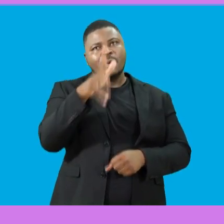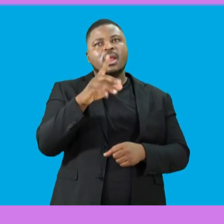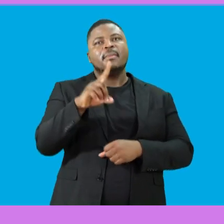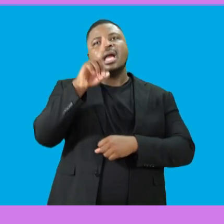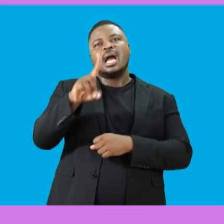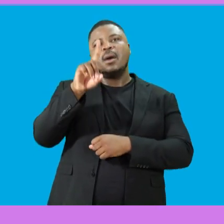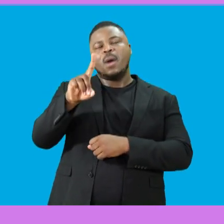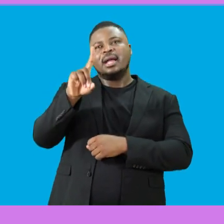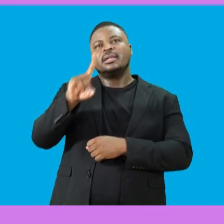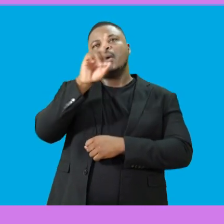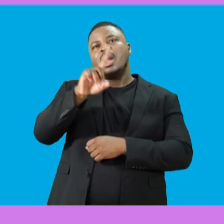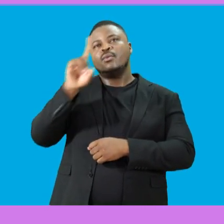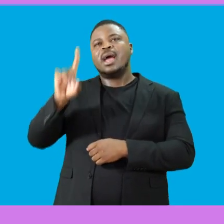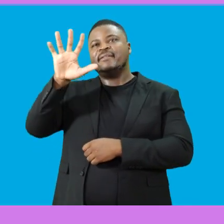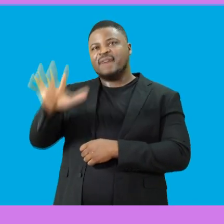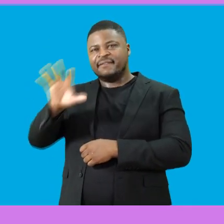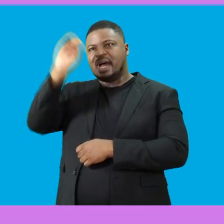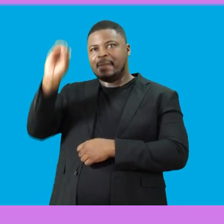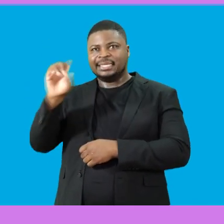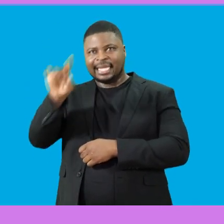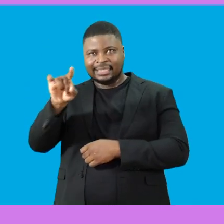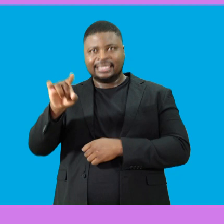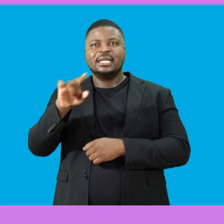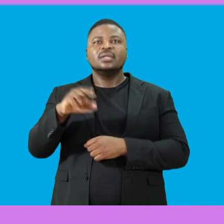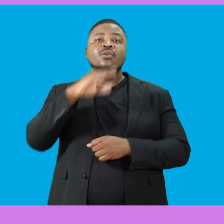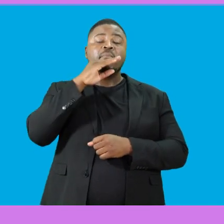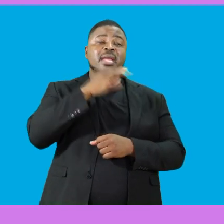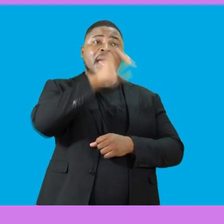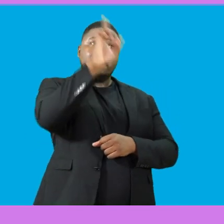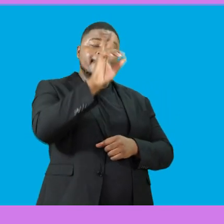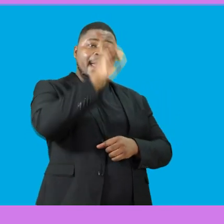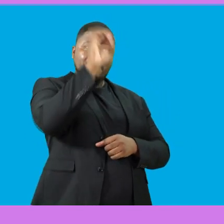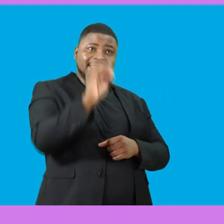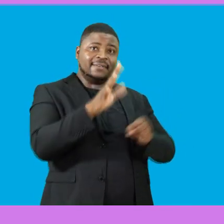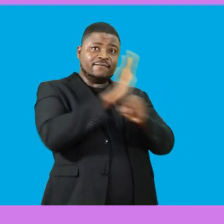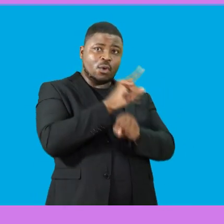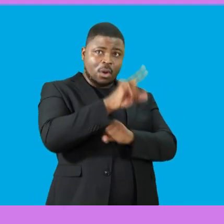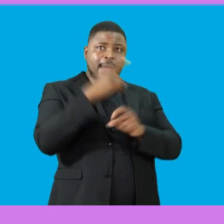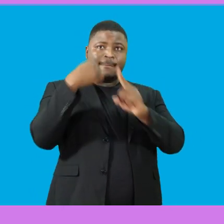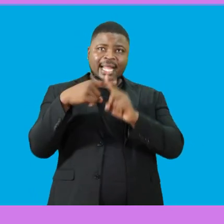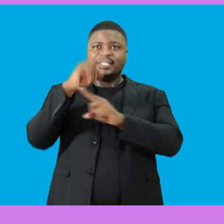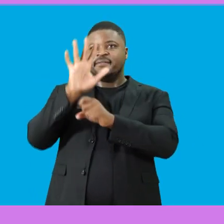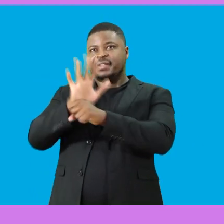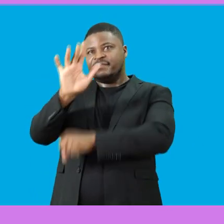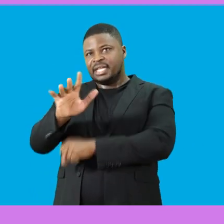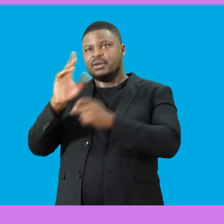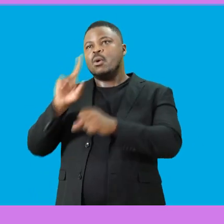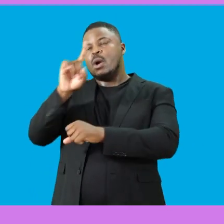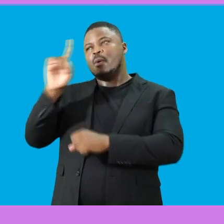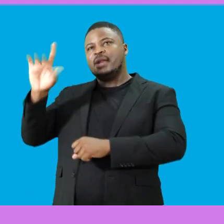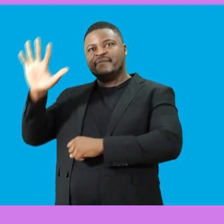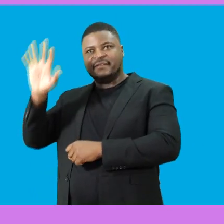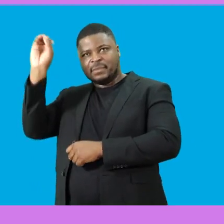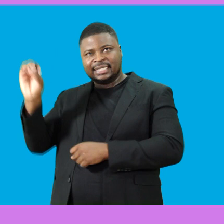becomes 115%. Then it means the increase will be 115 over 100 because this is a